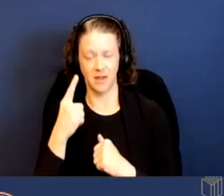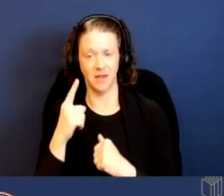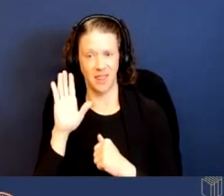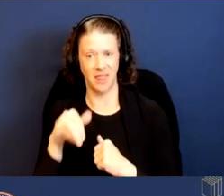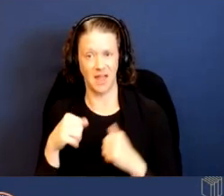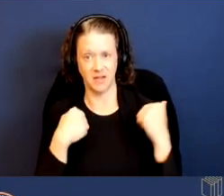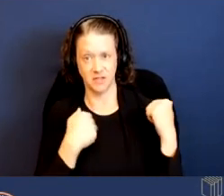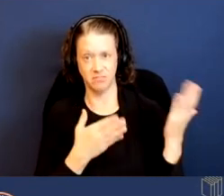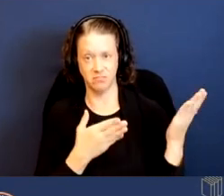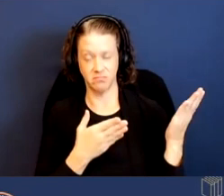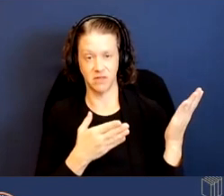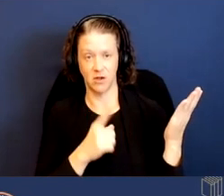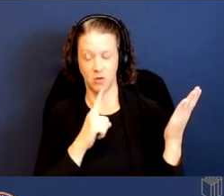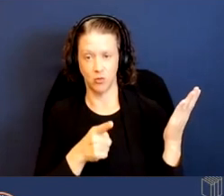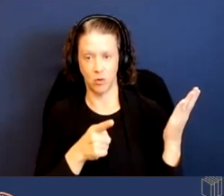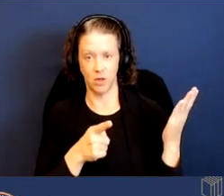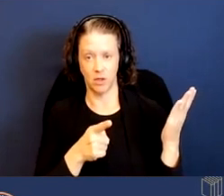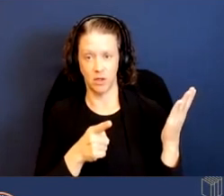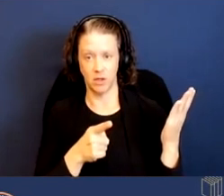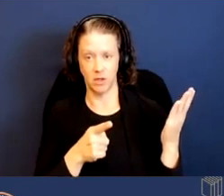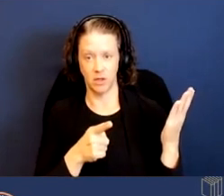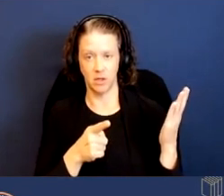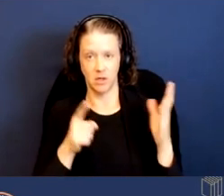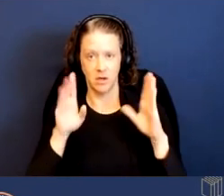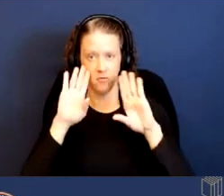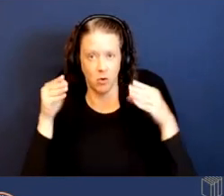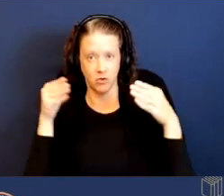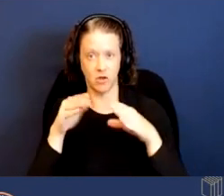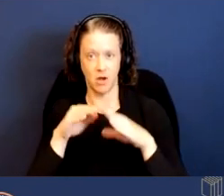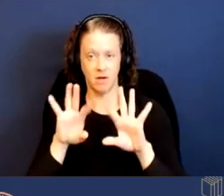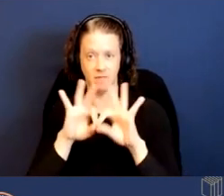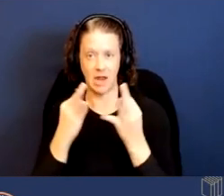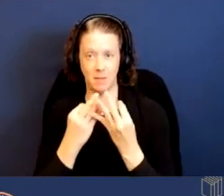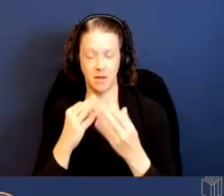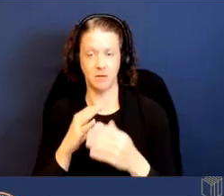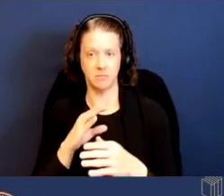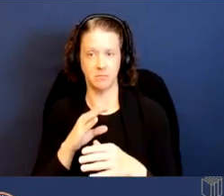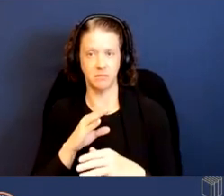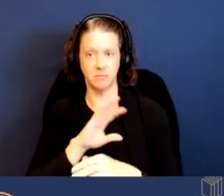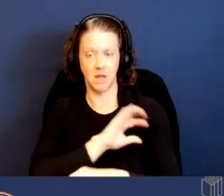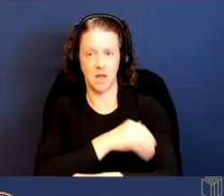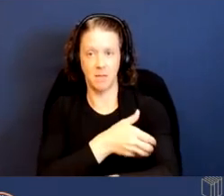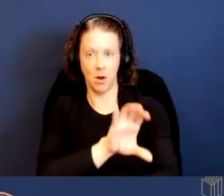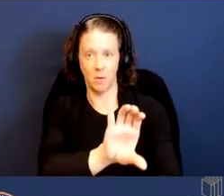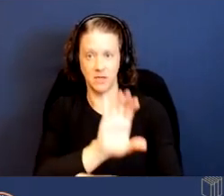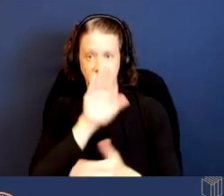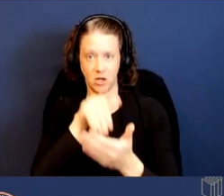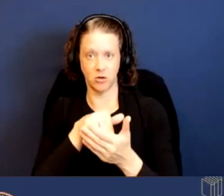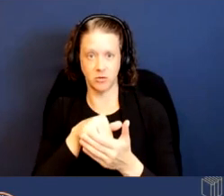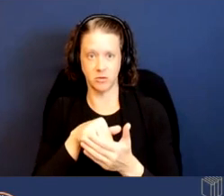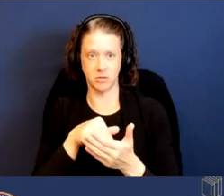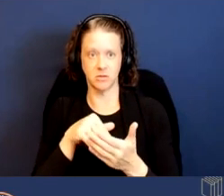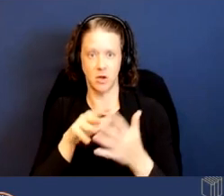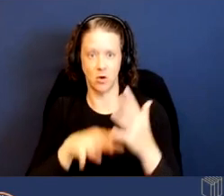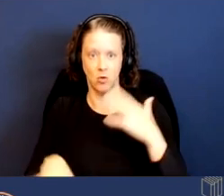centers our family empowerment centers across the state. And so I think it's, for